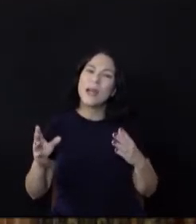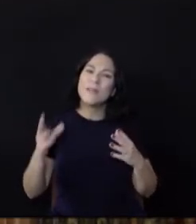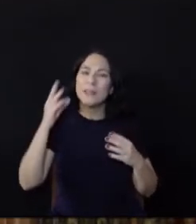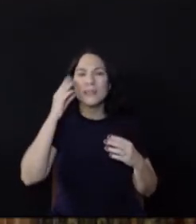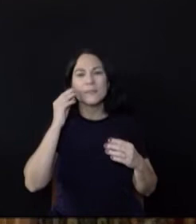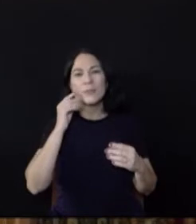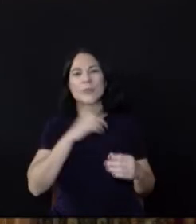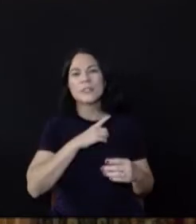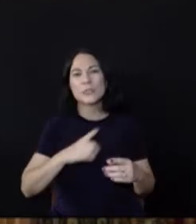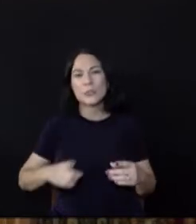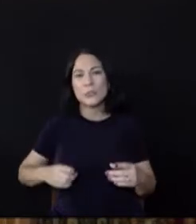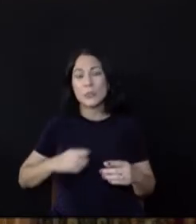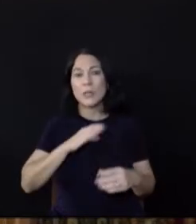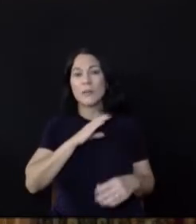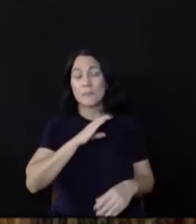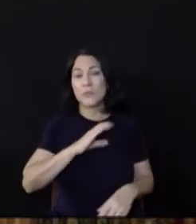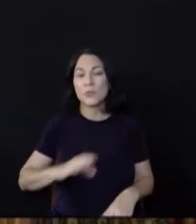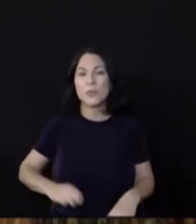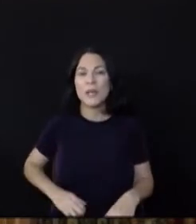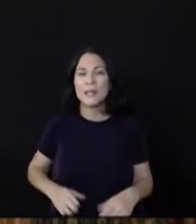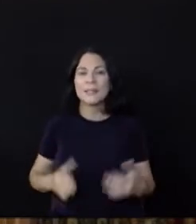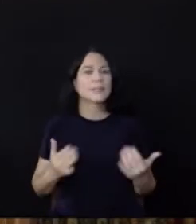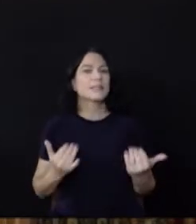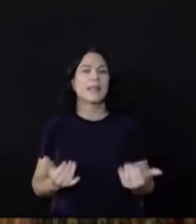this time. Right now, there are so many voices